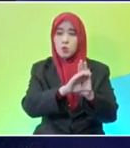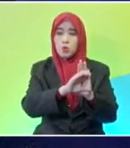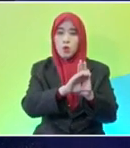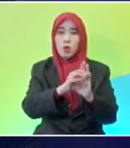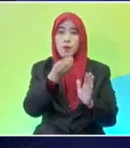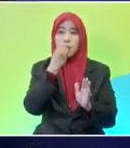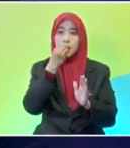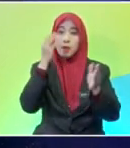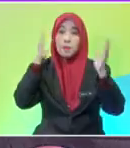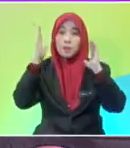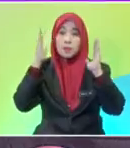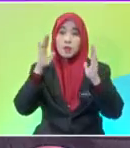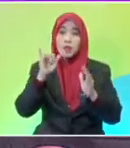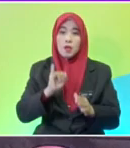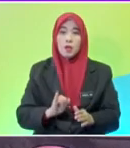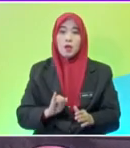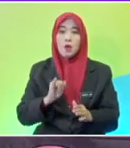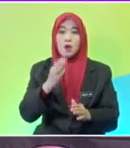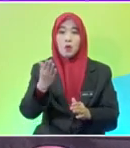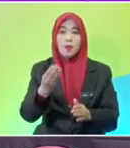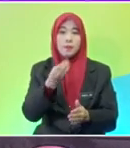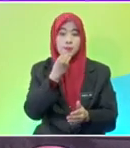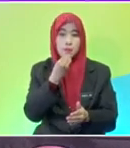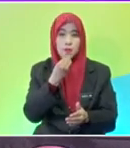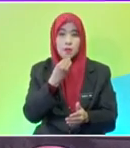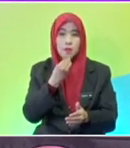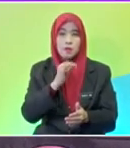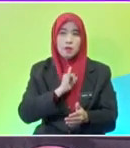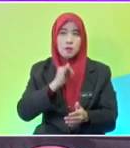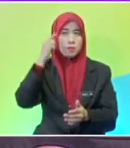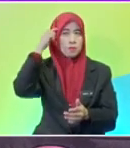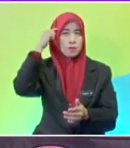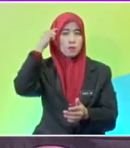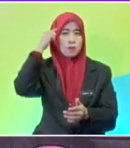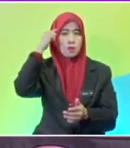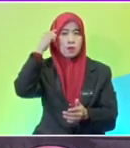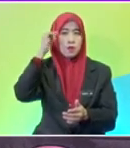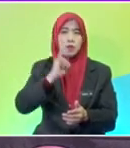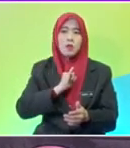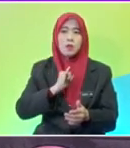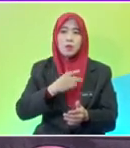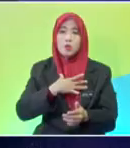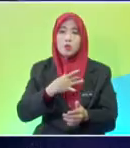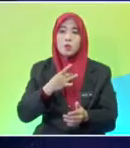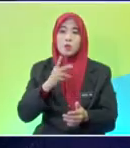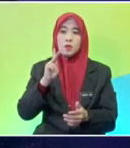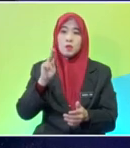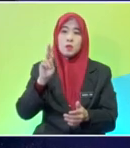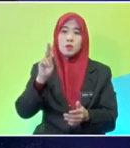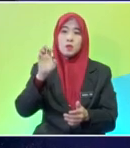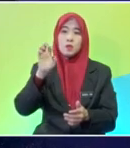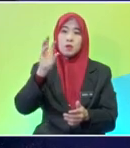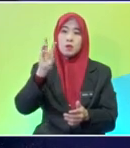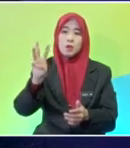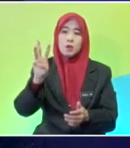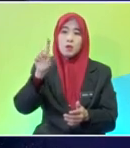Wow, some other Malaysian food that I can think of, right? The back of my mind right now. kuih tiaw, teacher. Wow!